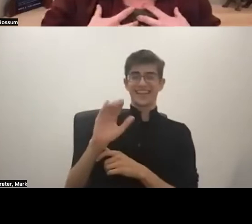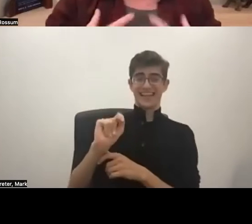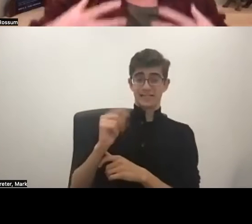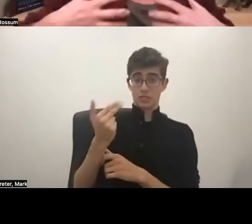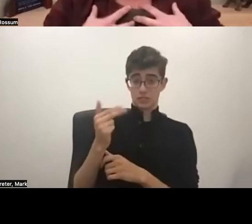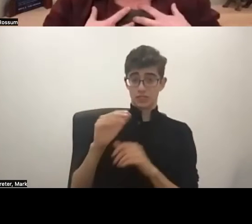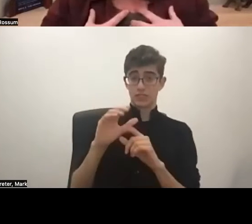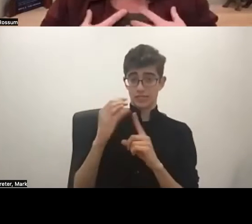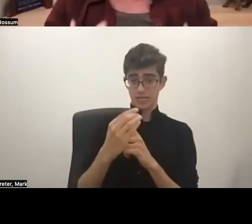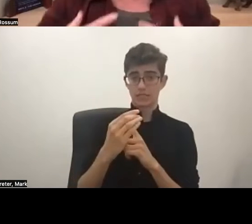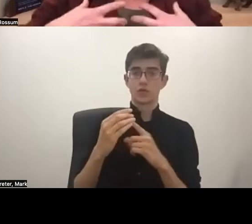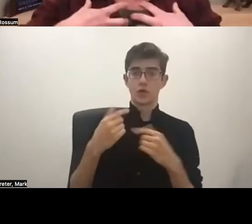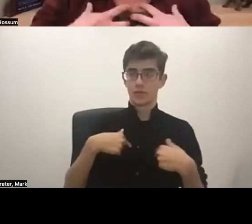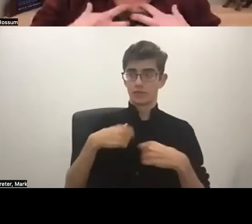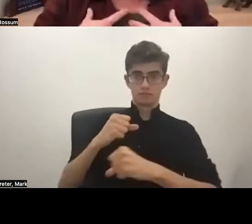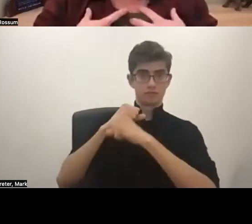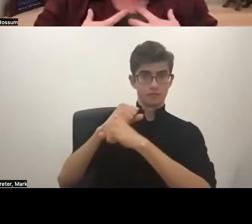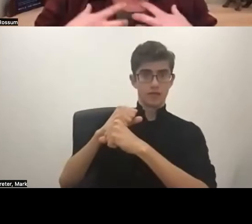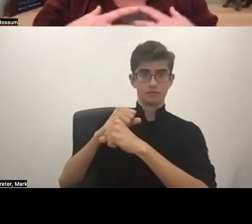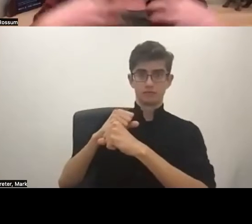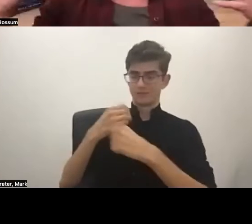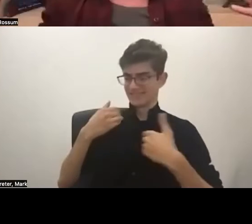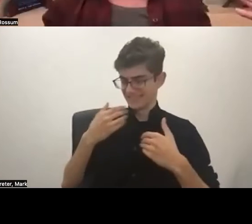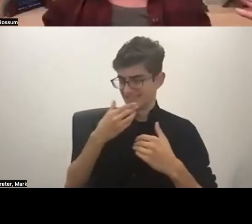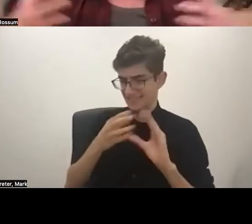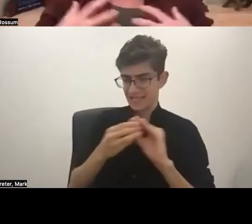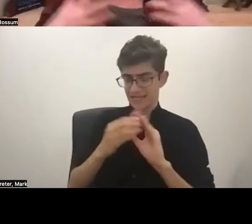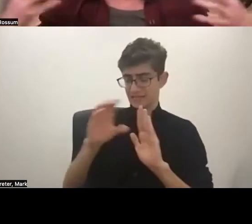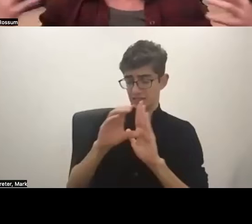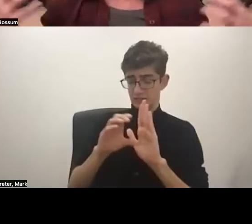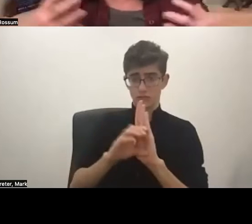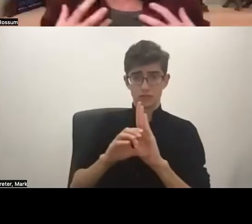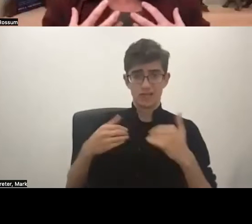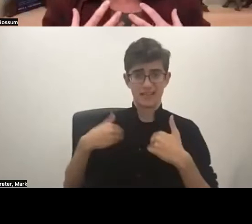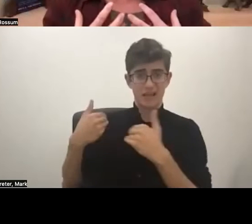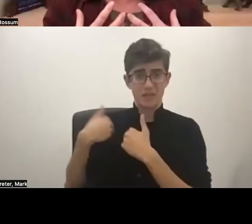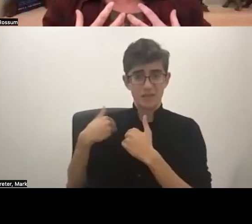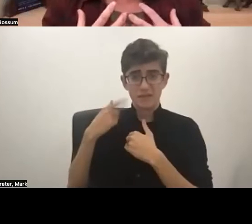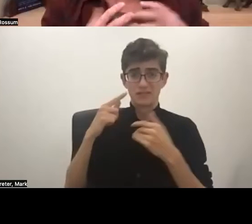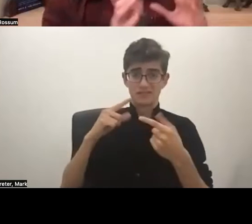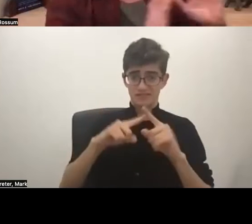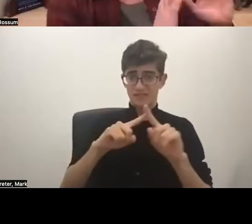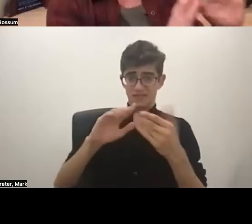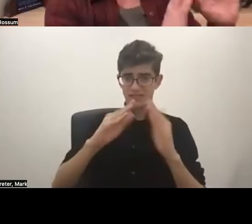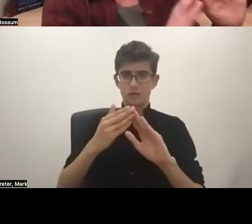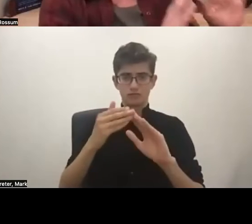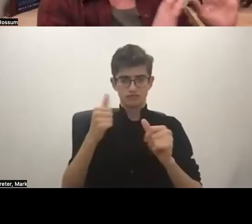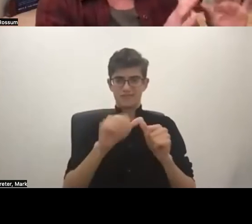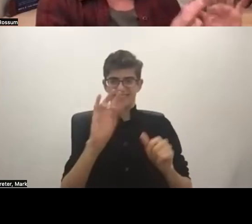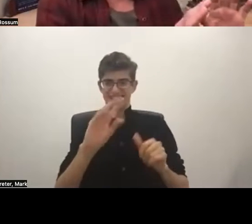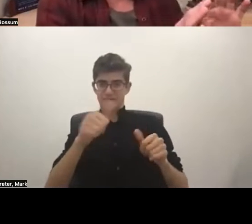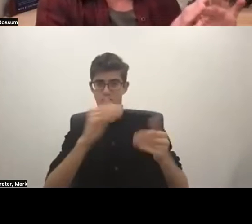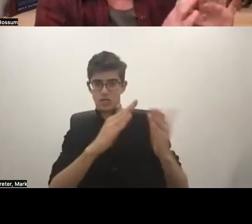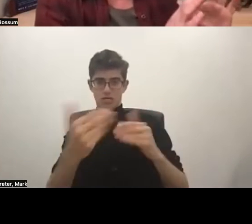the municipal, or the obligation, the constitutional obligation of the municipalities who joined us in our litigation